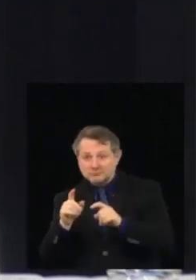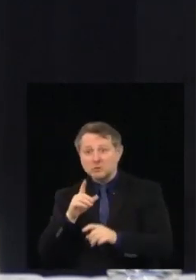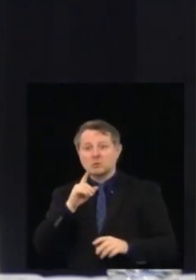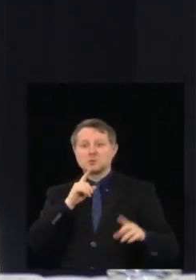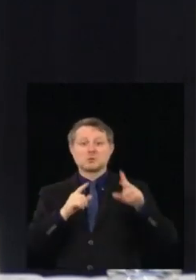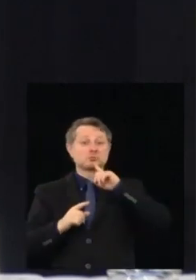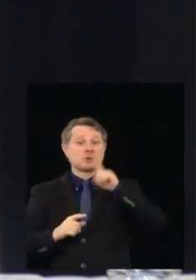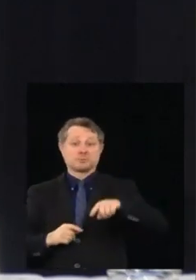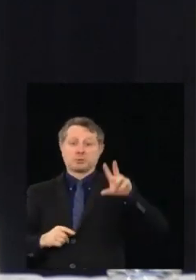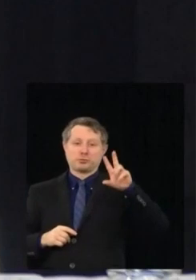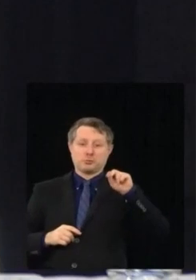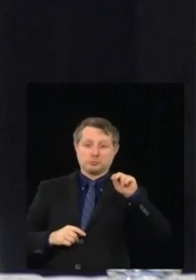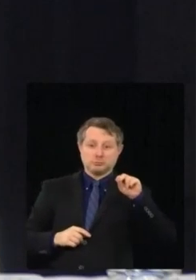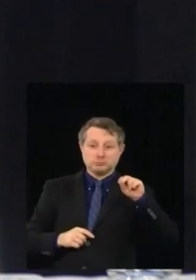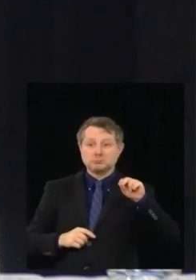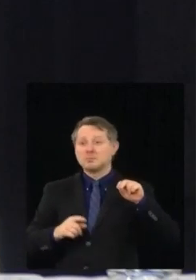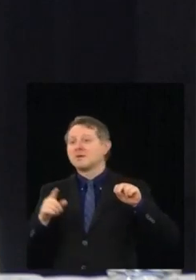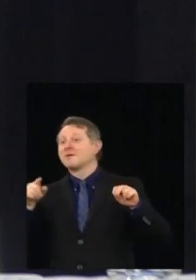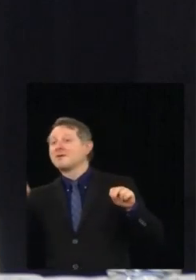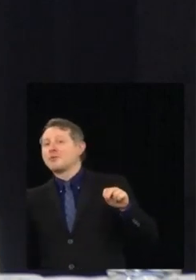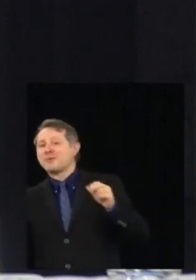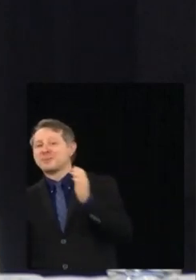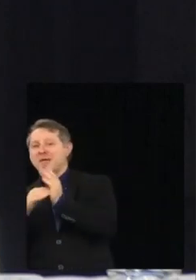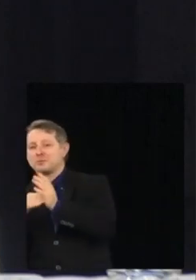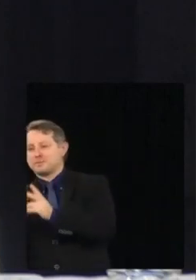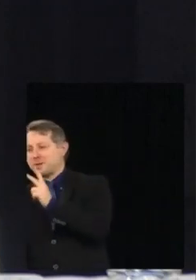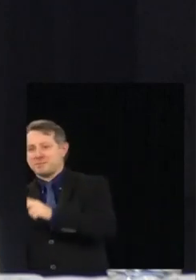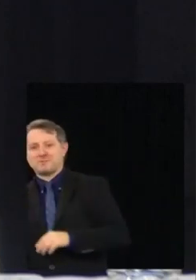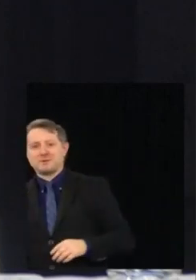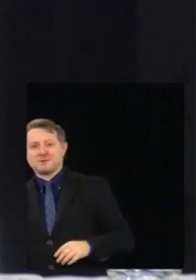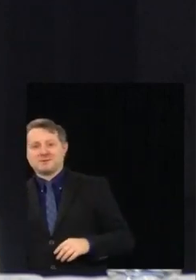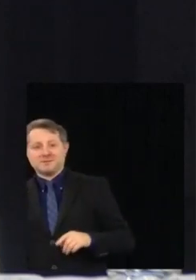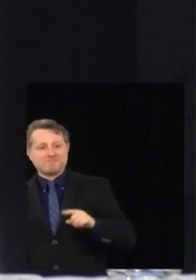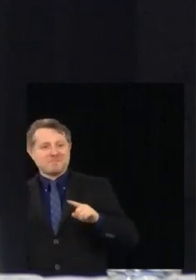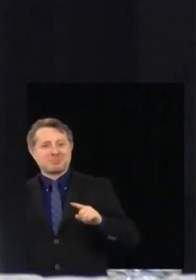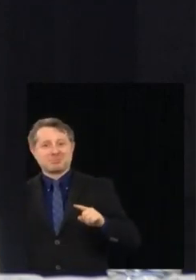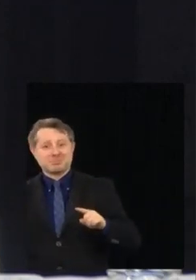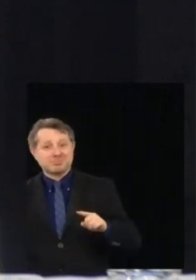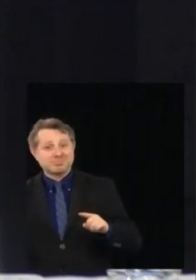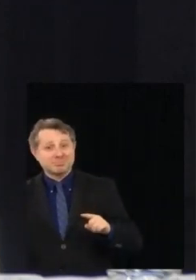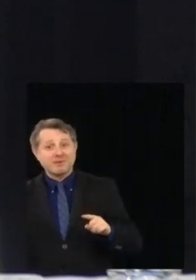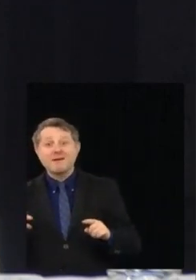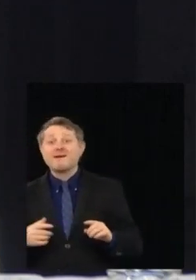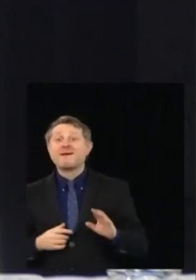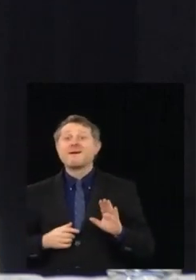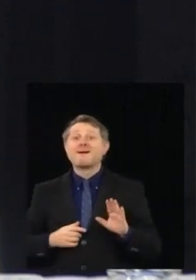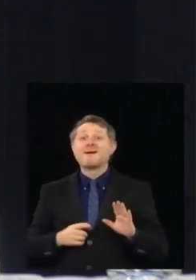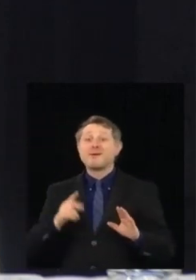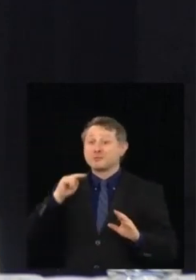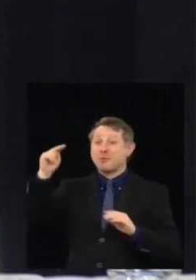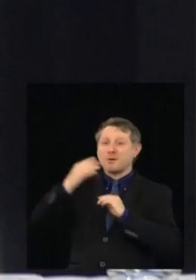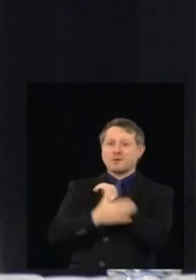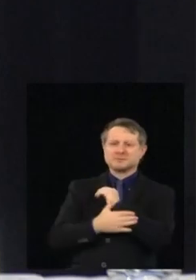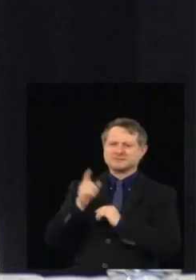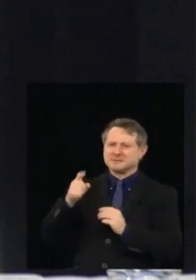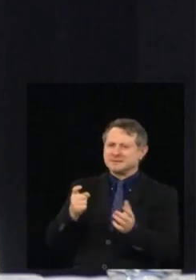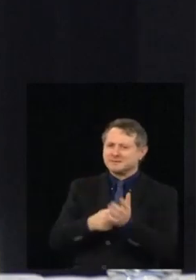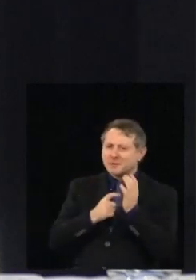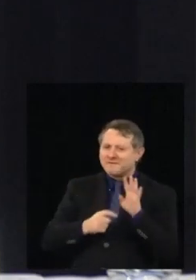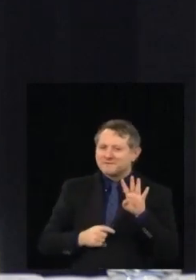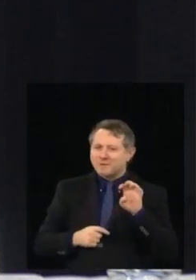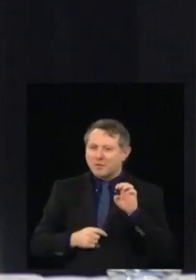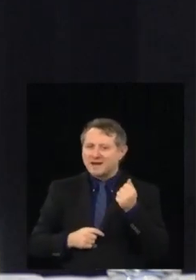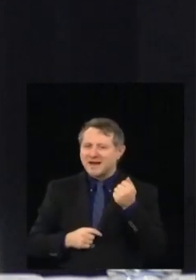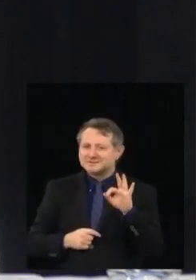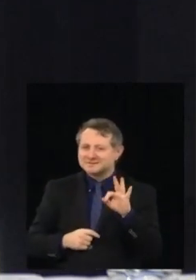residents tested monthly. The North Country had been just beneath the 419 that is needed for the North Country, but as of yesterday, we